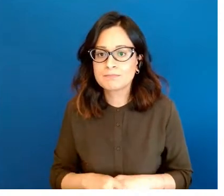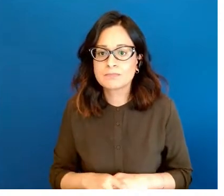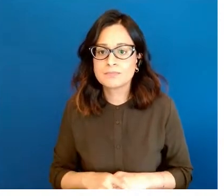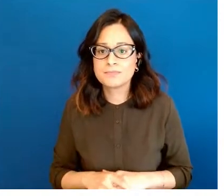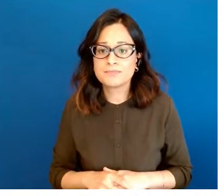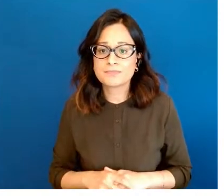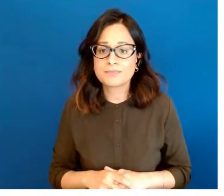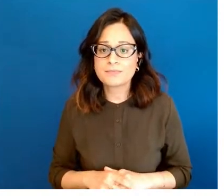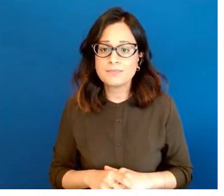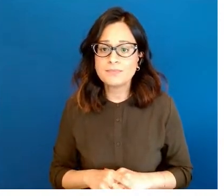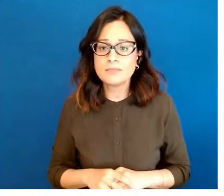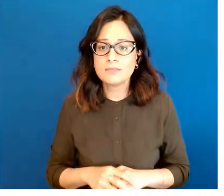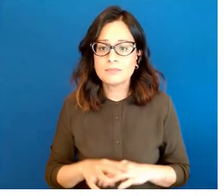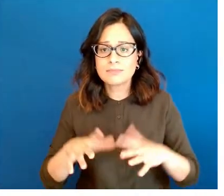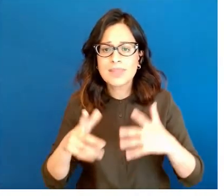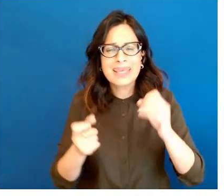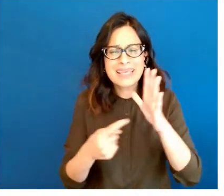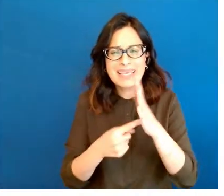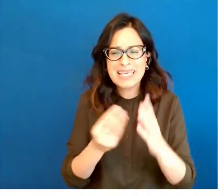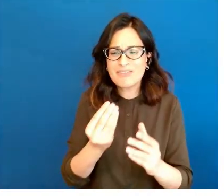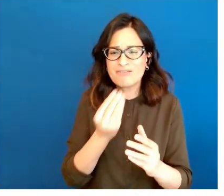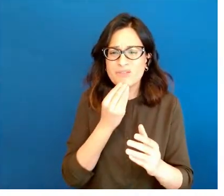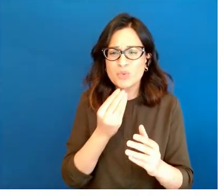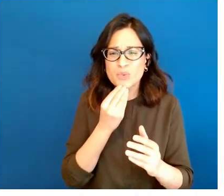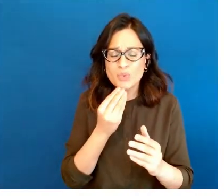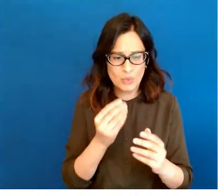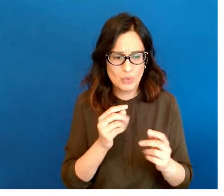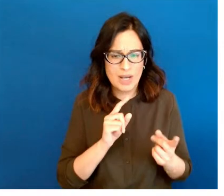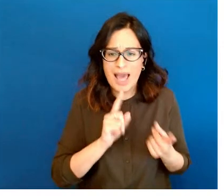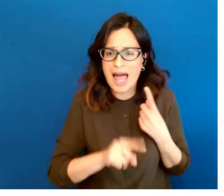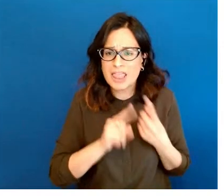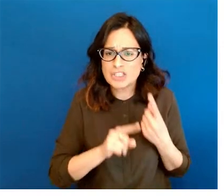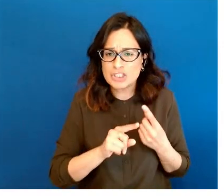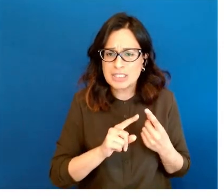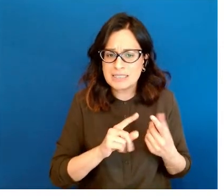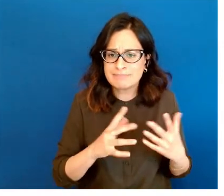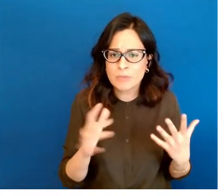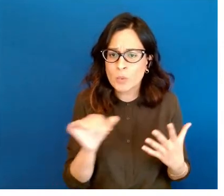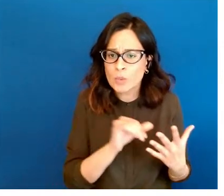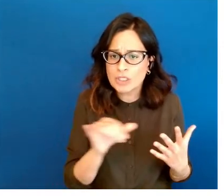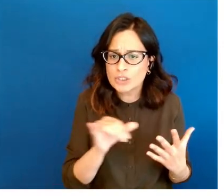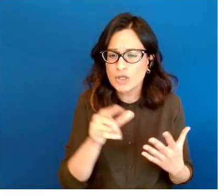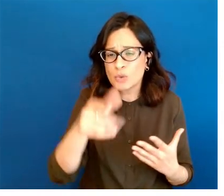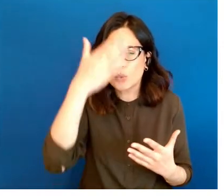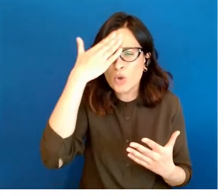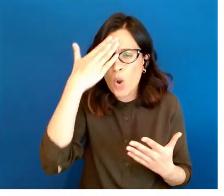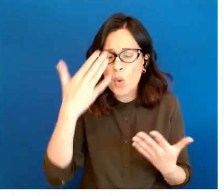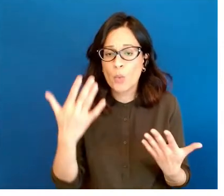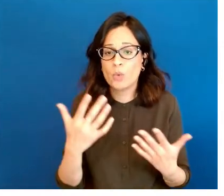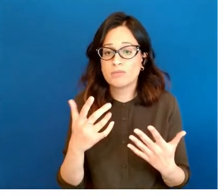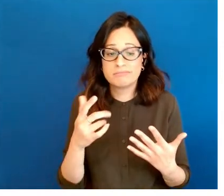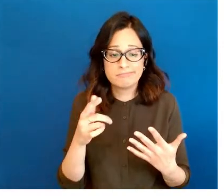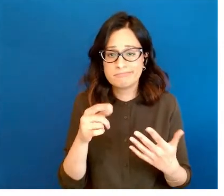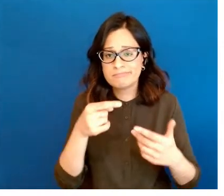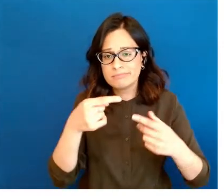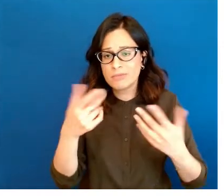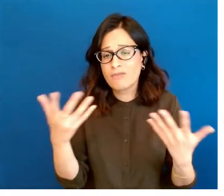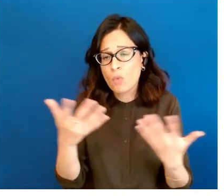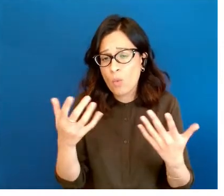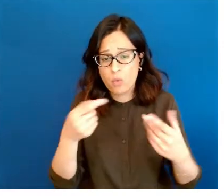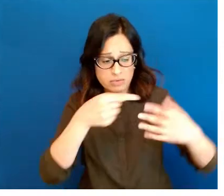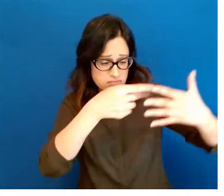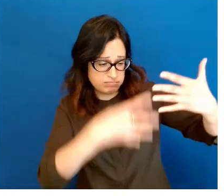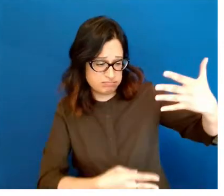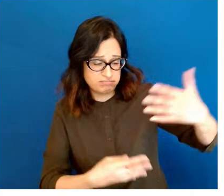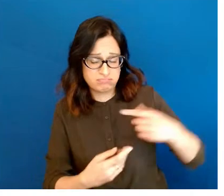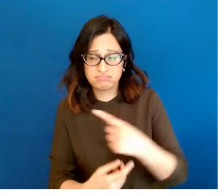So what are the key food allergens? And this will again help you in the history, and you know most of these. So these are the obvious things in adults